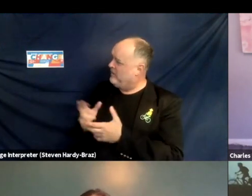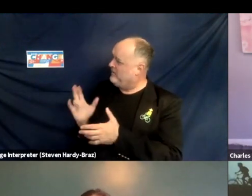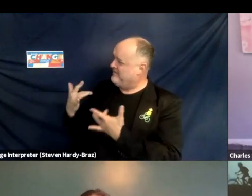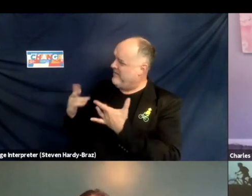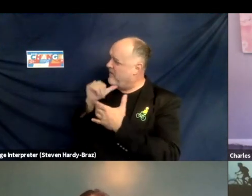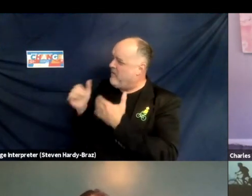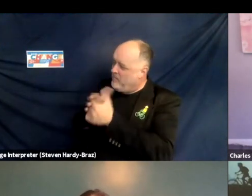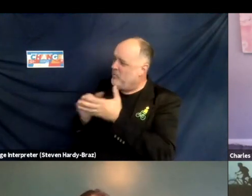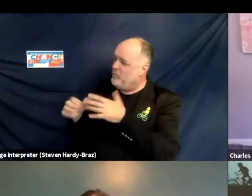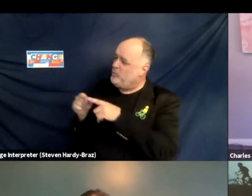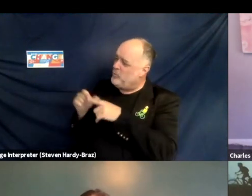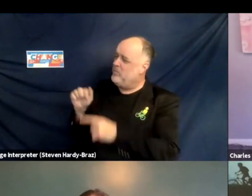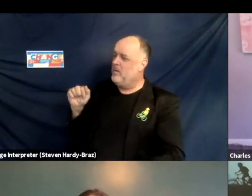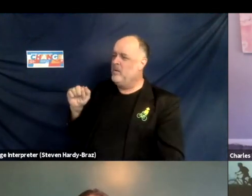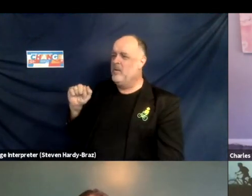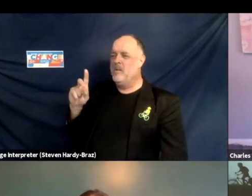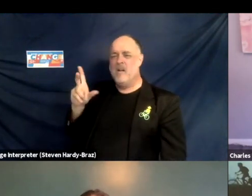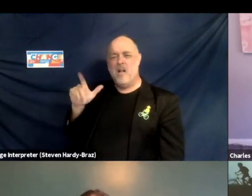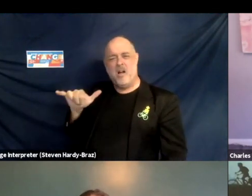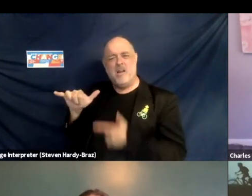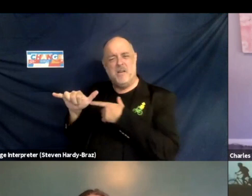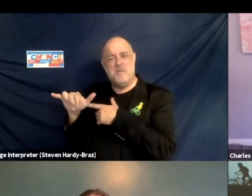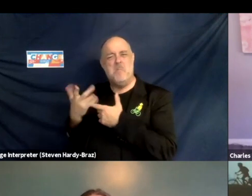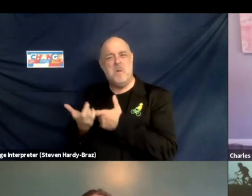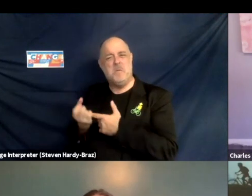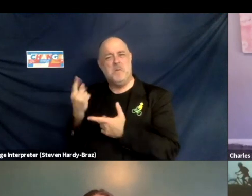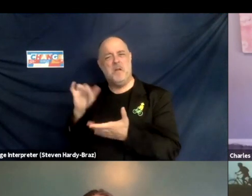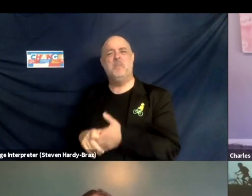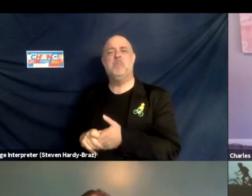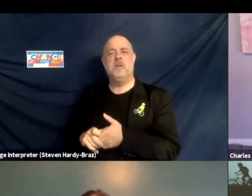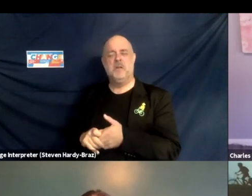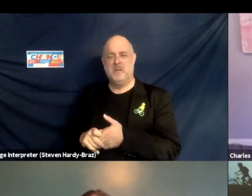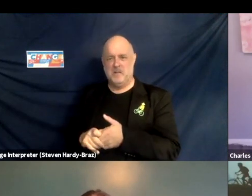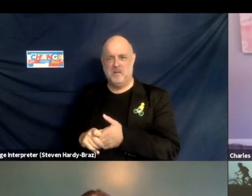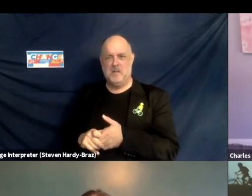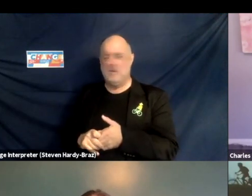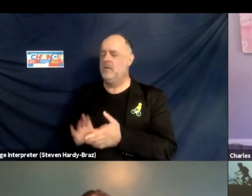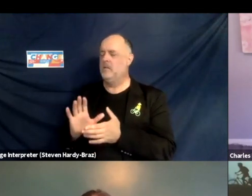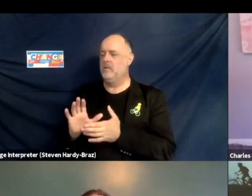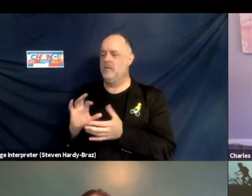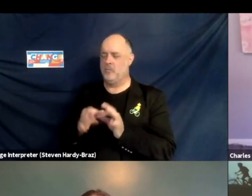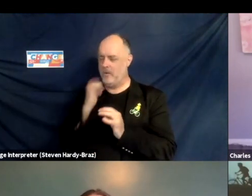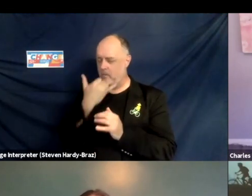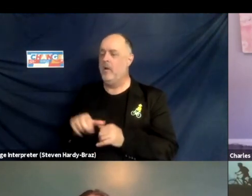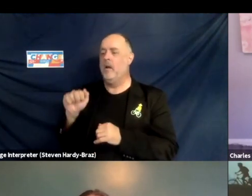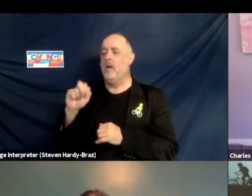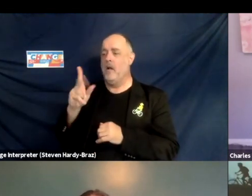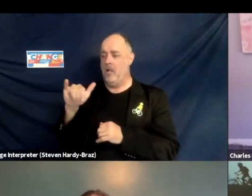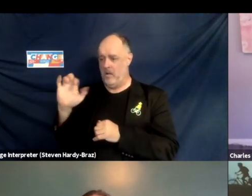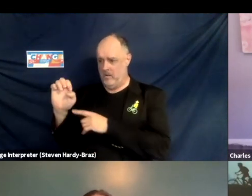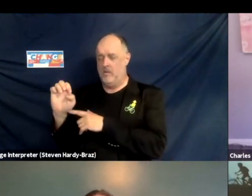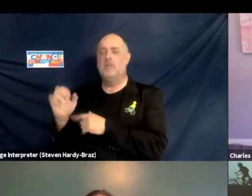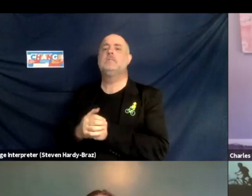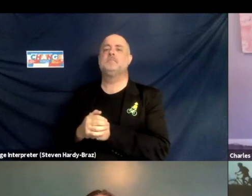ally. Personally, I don't have a problem with it. I mean, I welcome anyone to the table that is willing to check